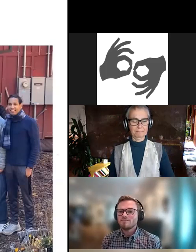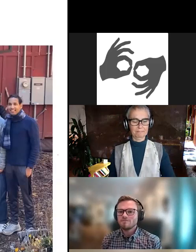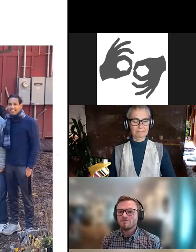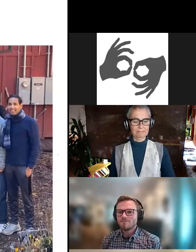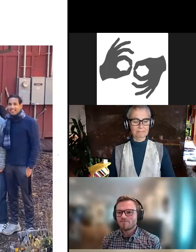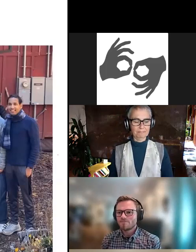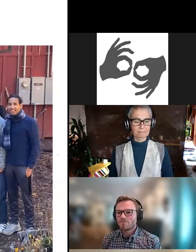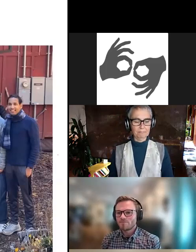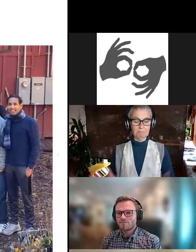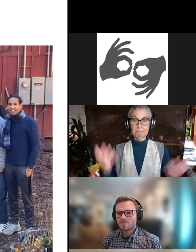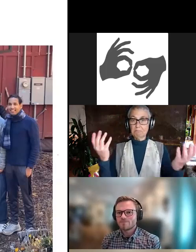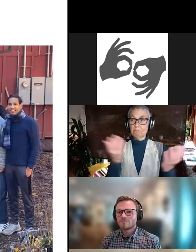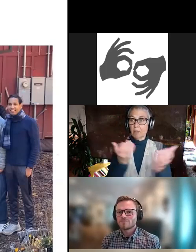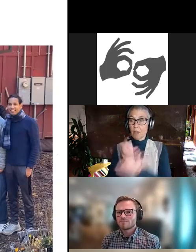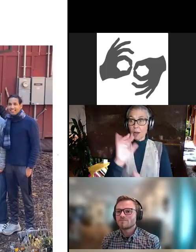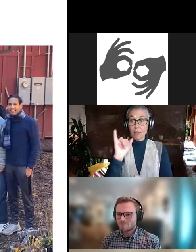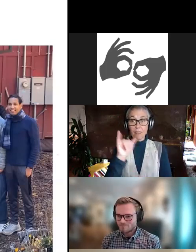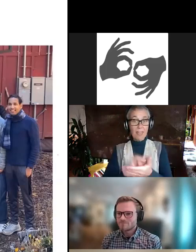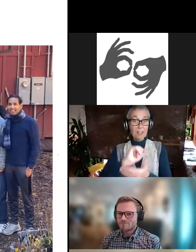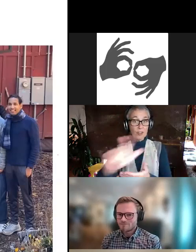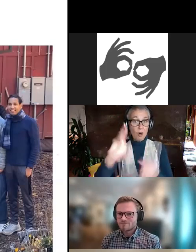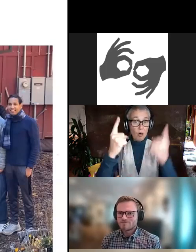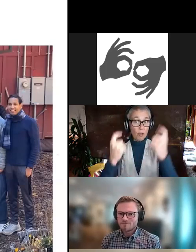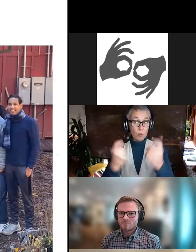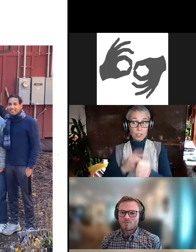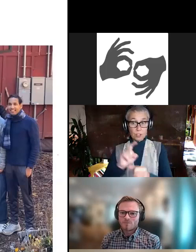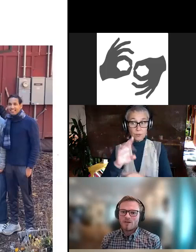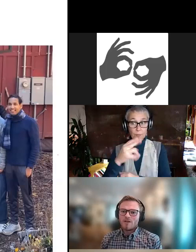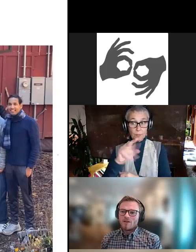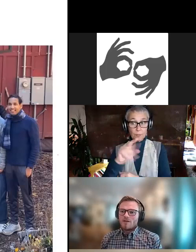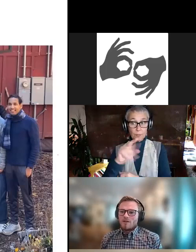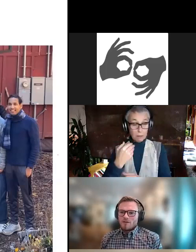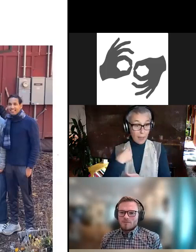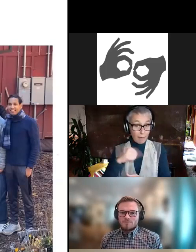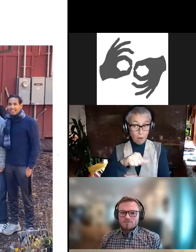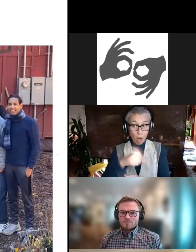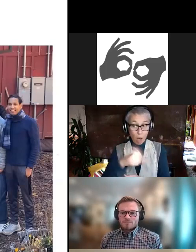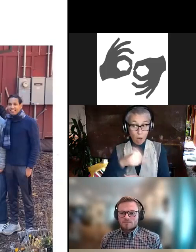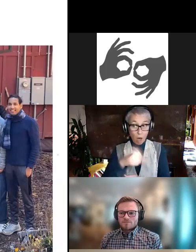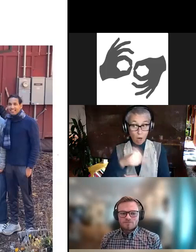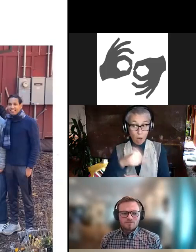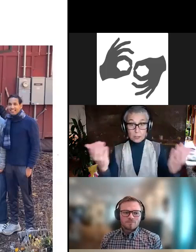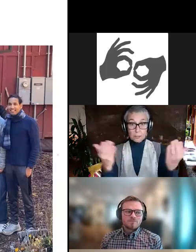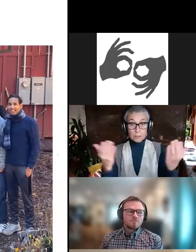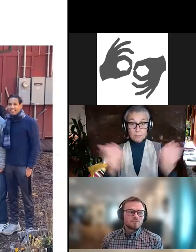All right. Those are all the questions from the chat. Does anybody else have questions?